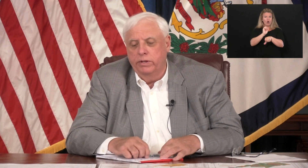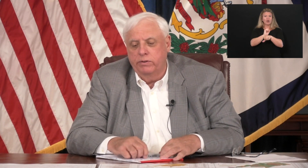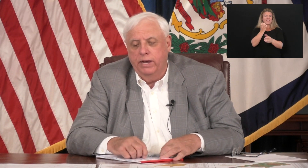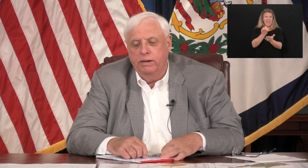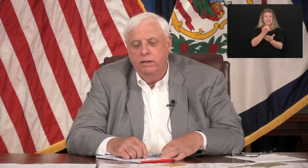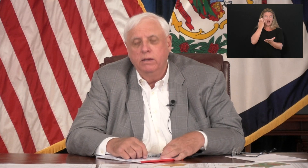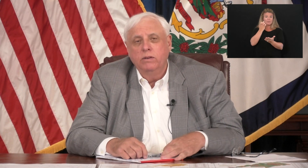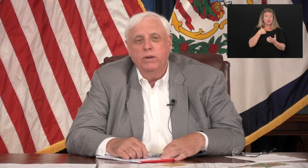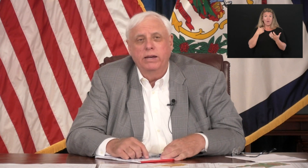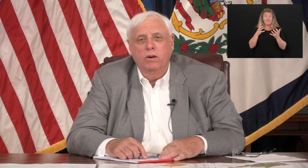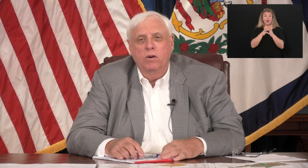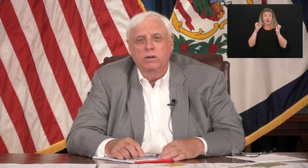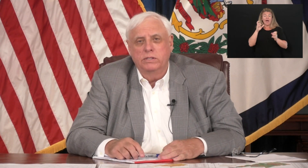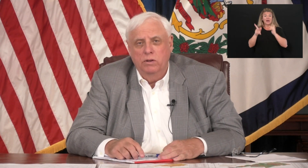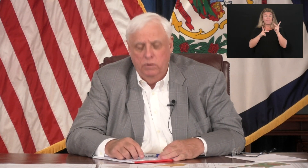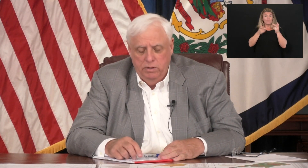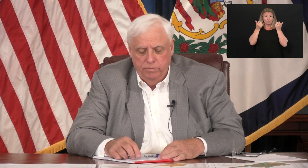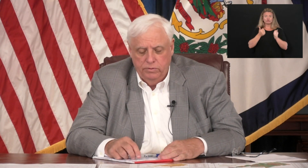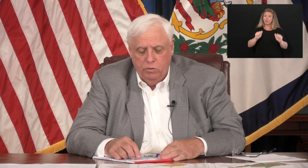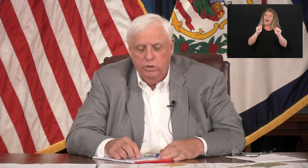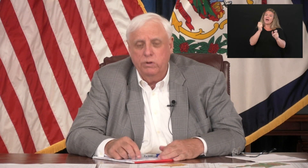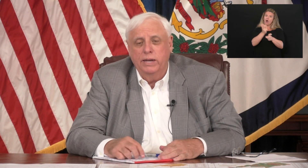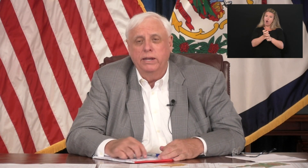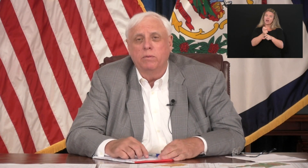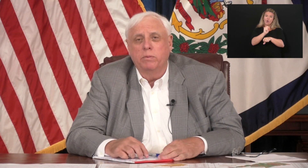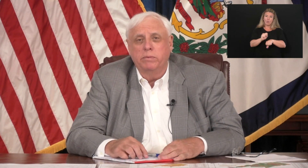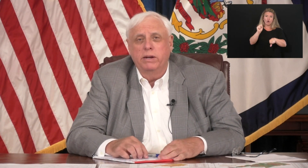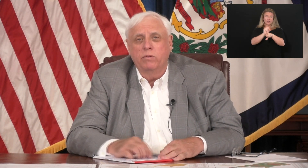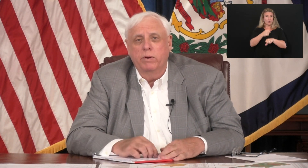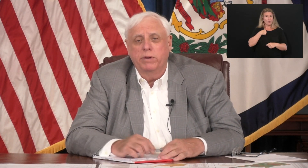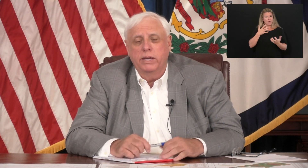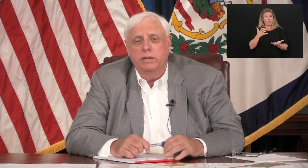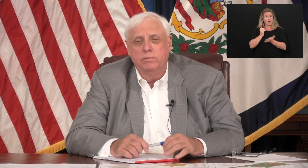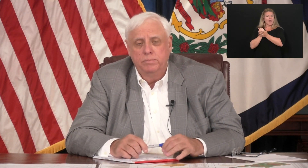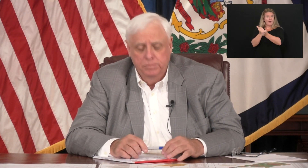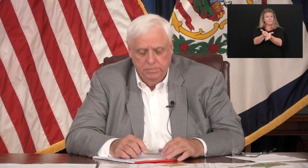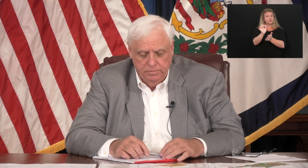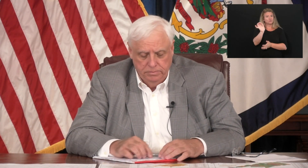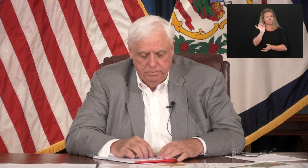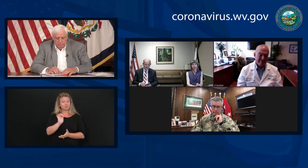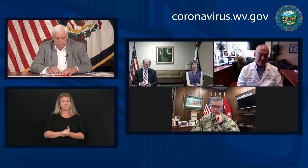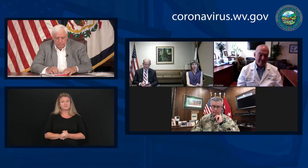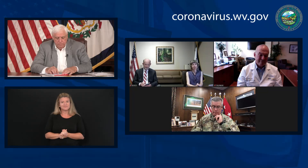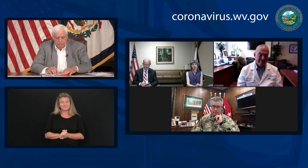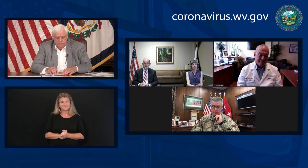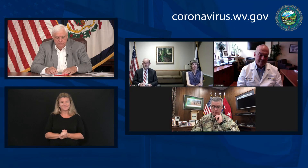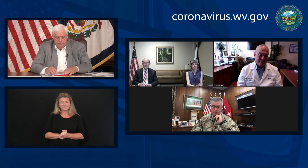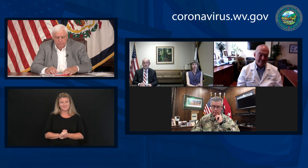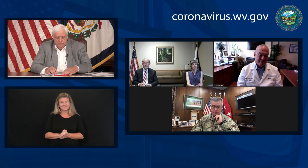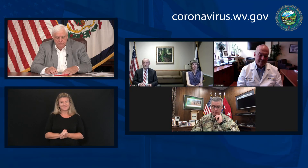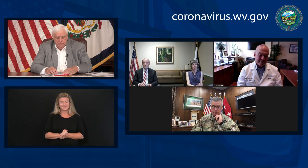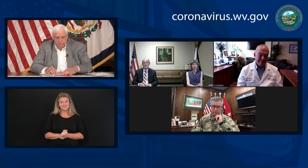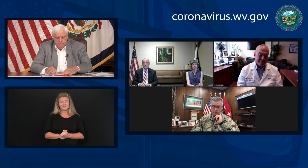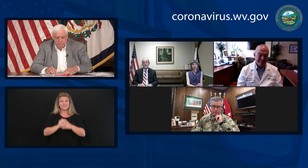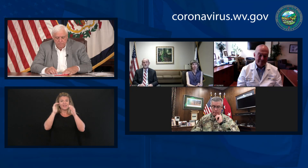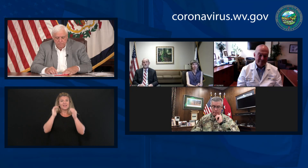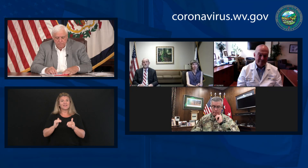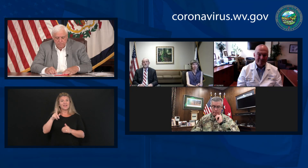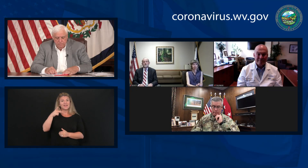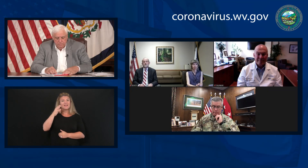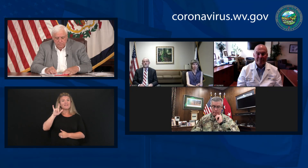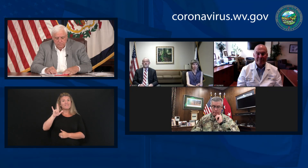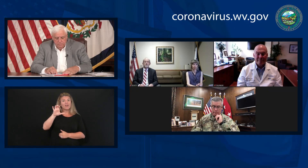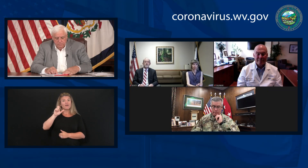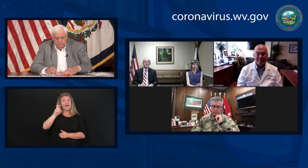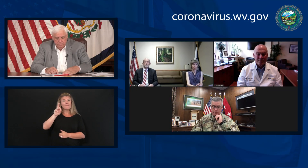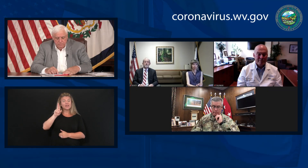are really trying hard. So we're trying to help them in every way we can. All right, thanks, Kenny. Next, we'll go to Phil Kabler